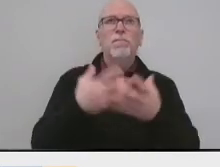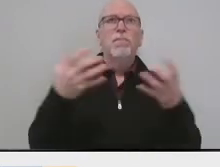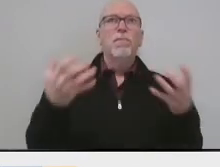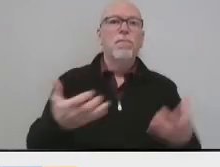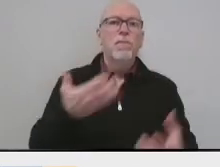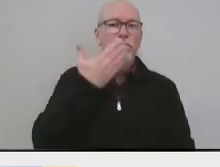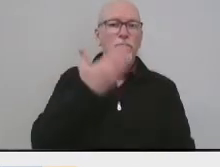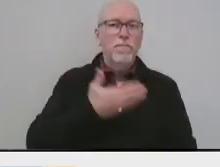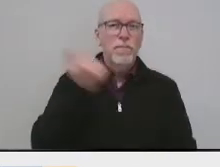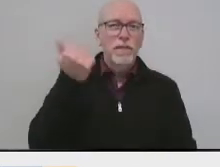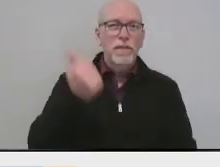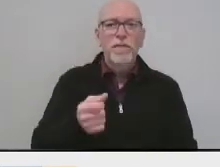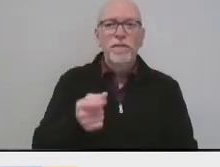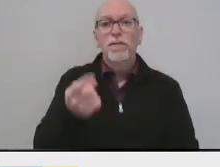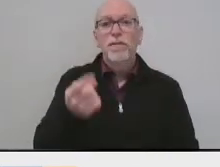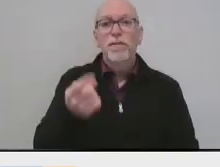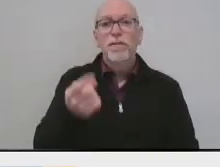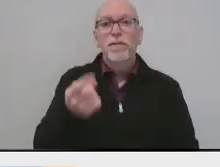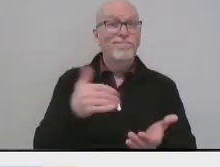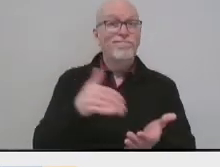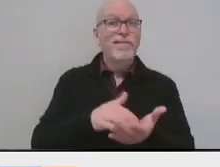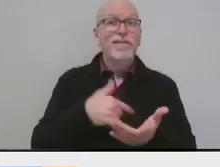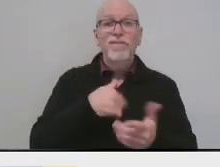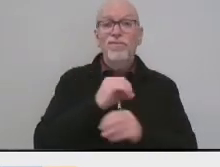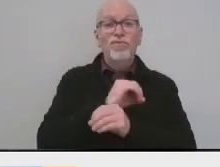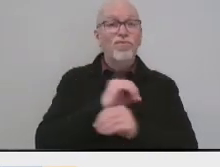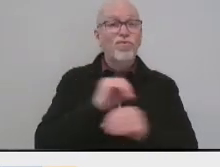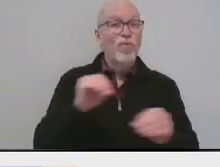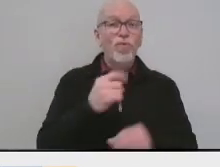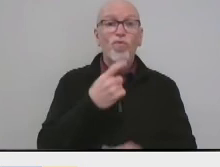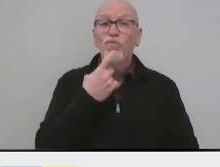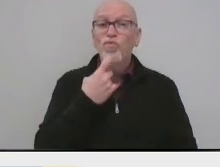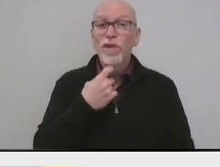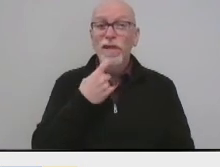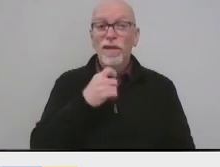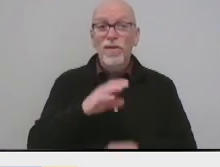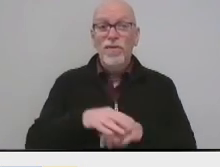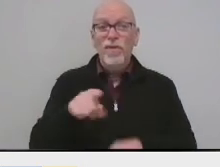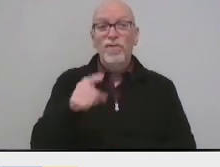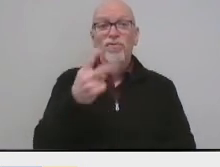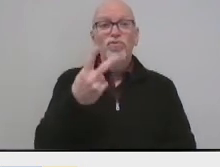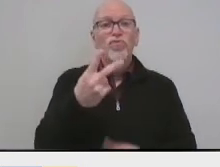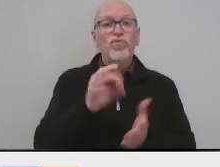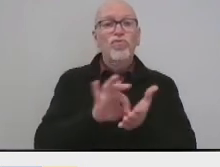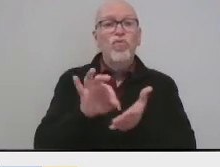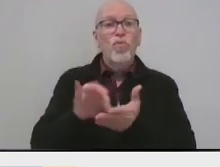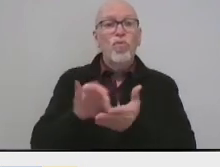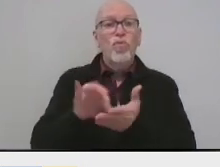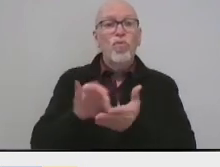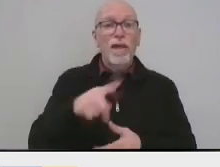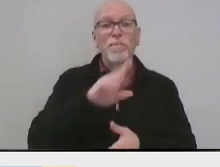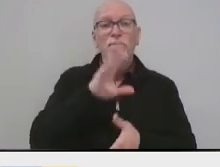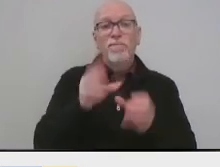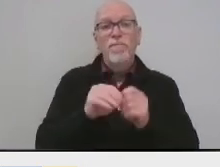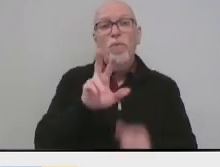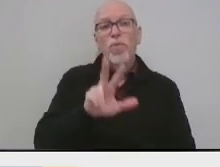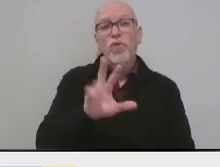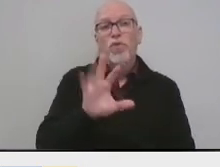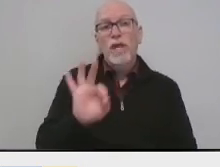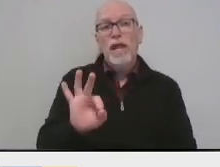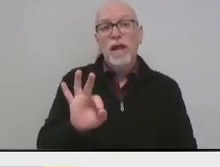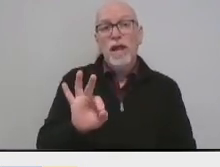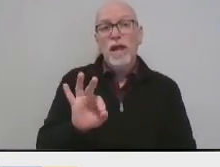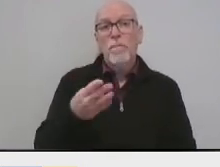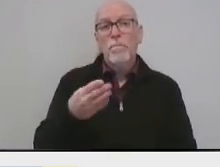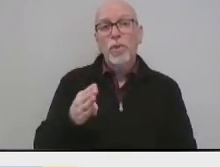Once again this week, we have no counties in red on our 2-score map. A total of 39 counties are in blue,